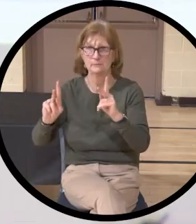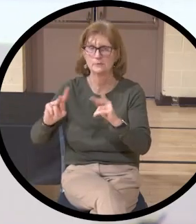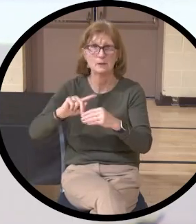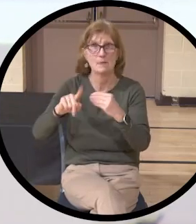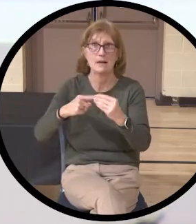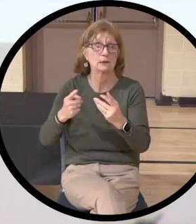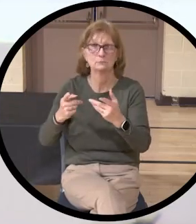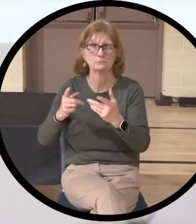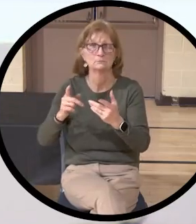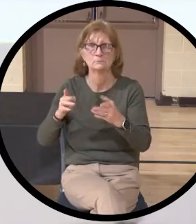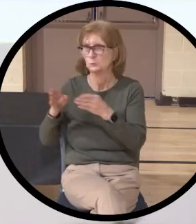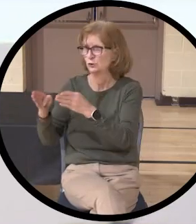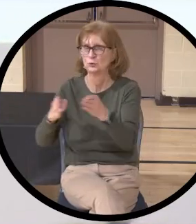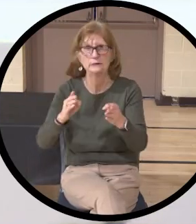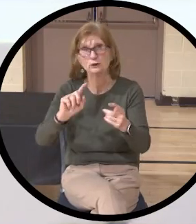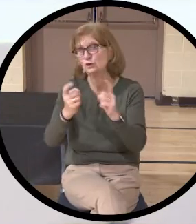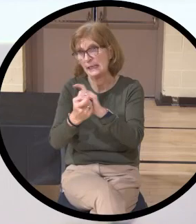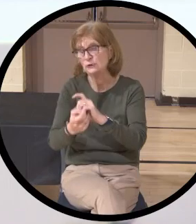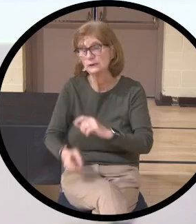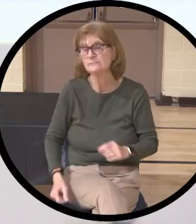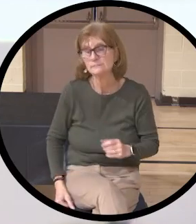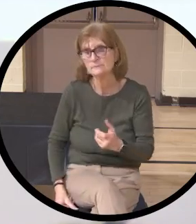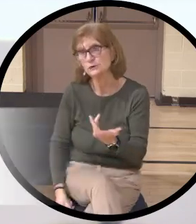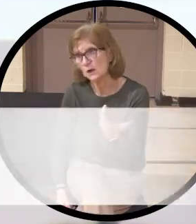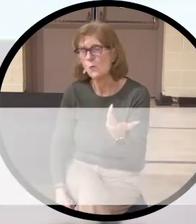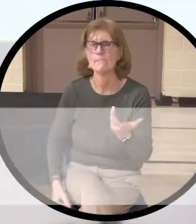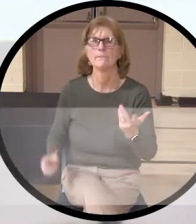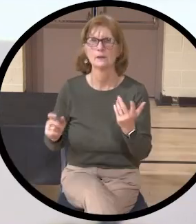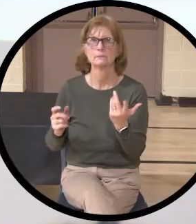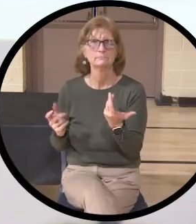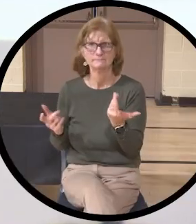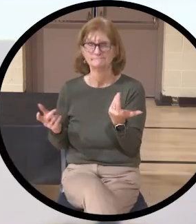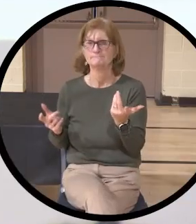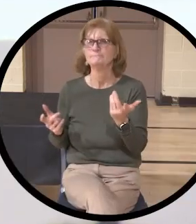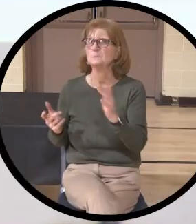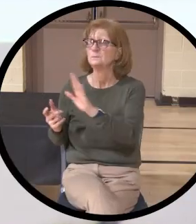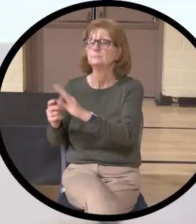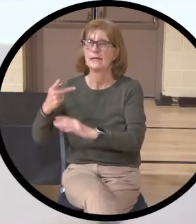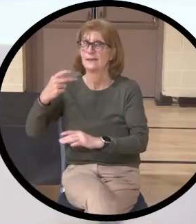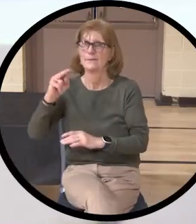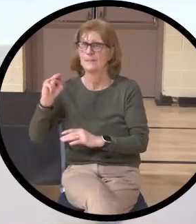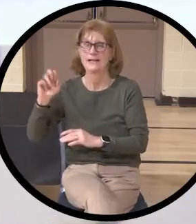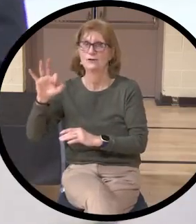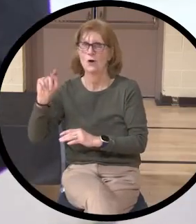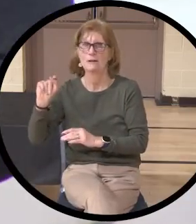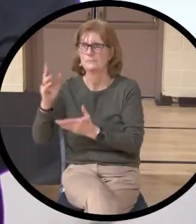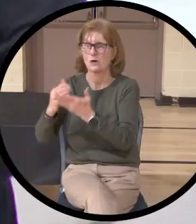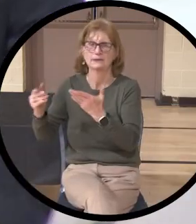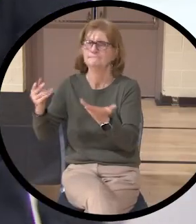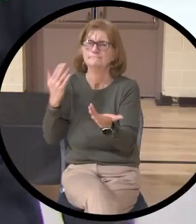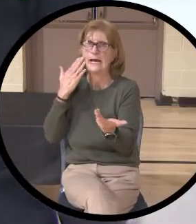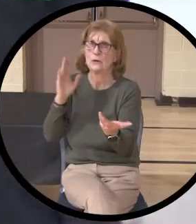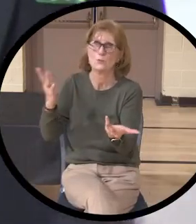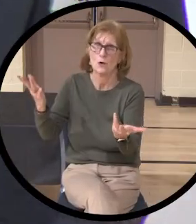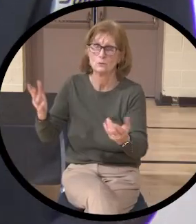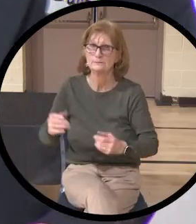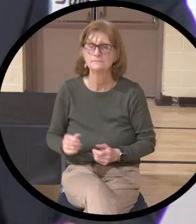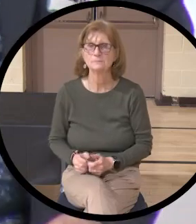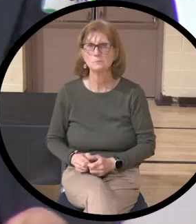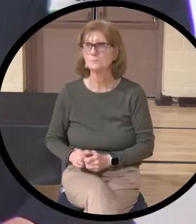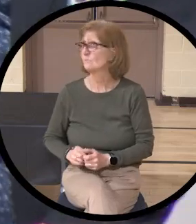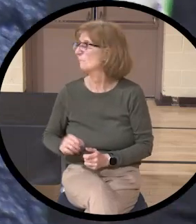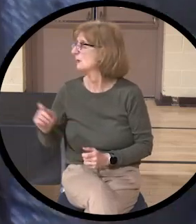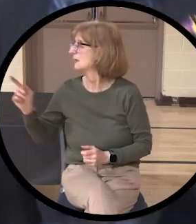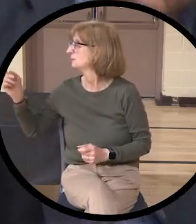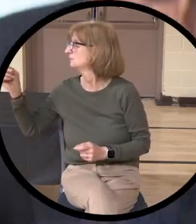streets. So hopefully have more to come on that, but can't really speak to the PennDOT piece of that. Yeah, I can't